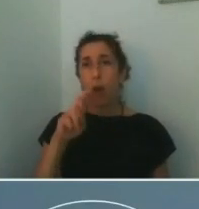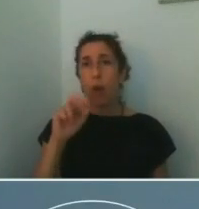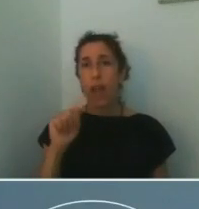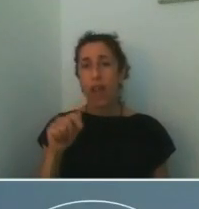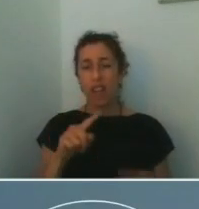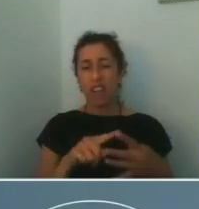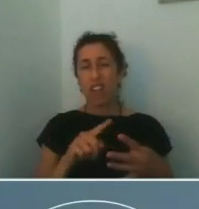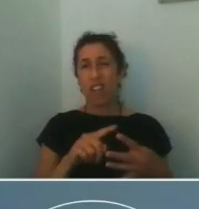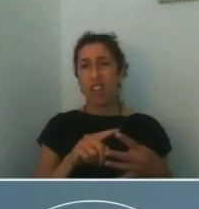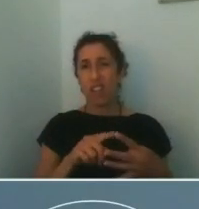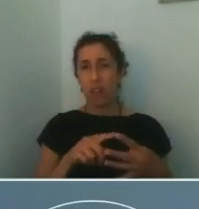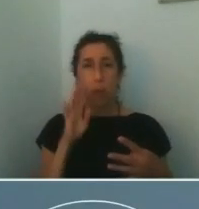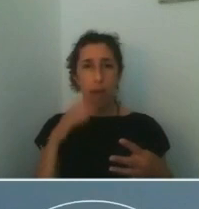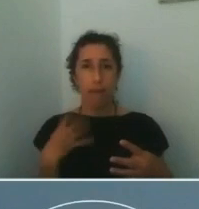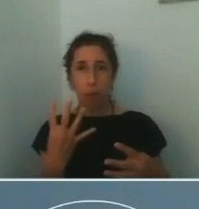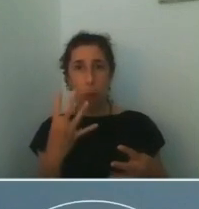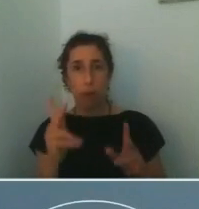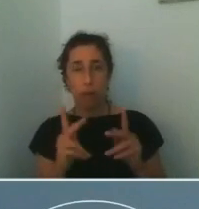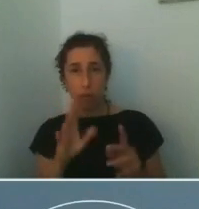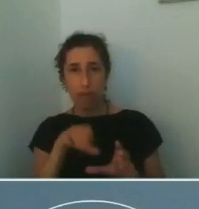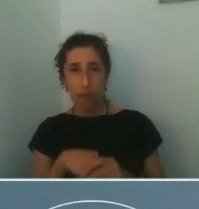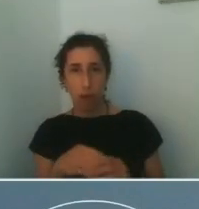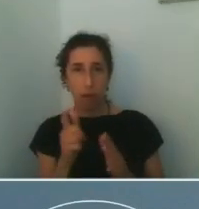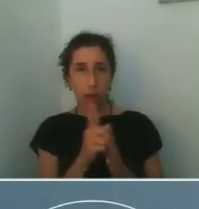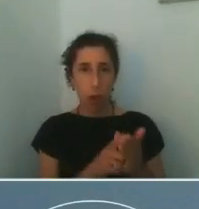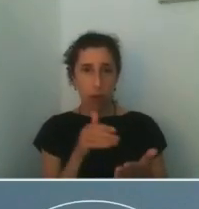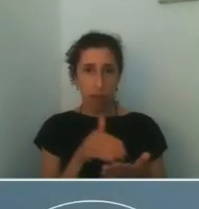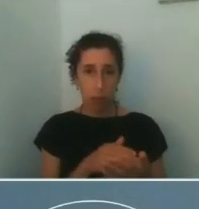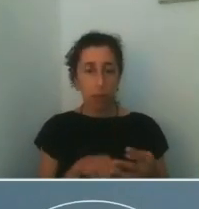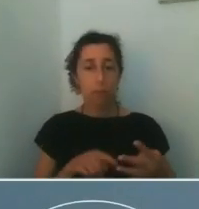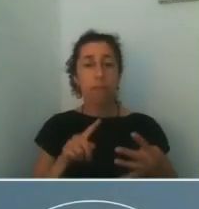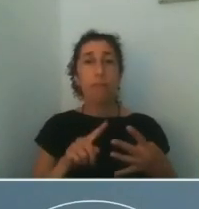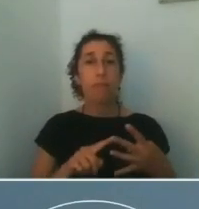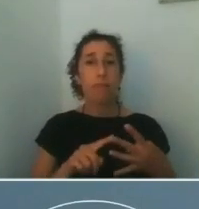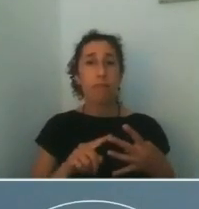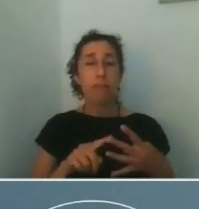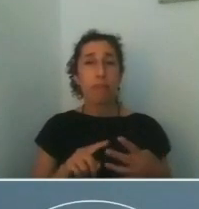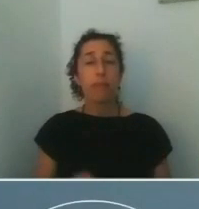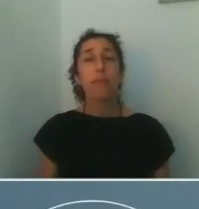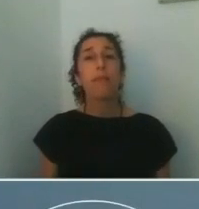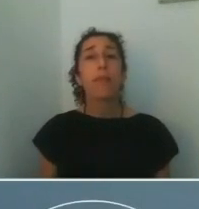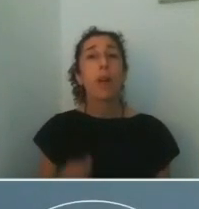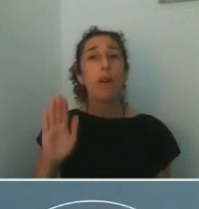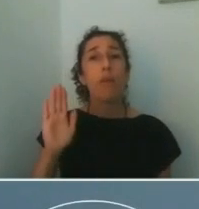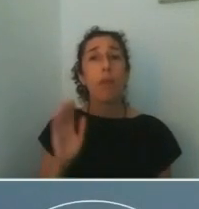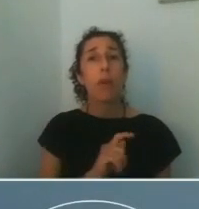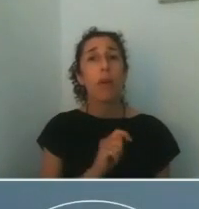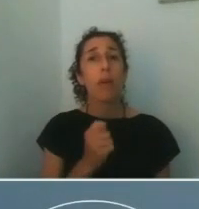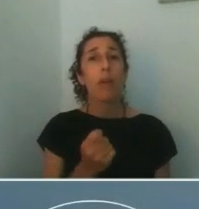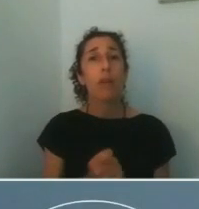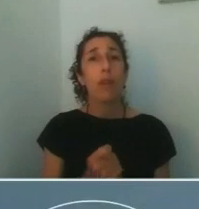will take huge amounts of resources. So even if it's only dissolved in New York and while